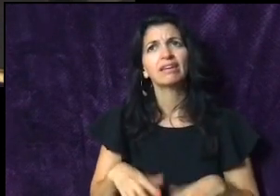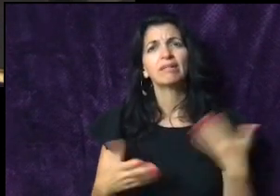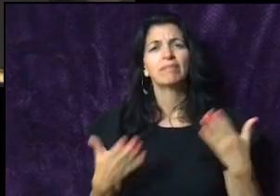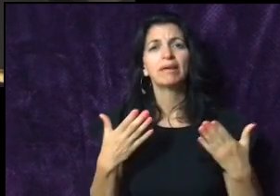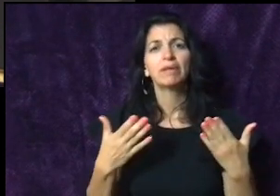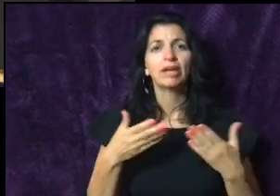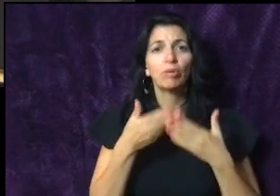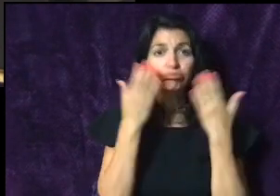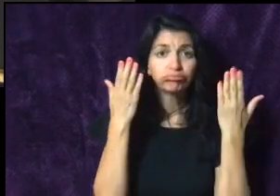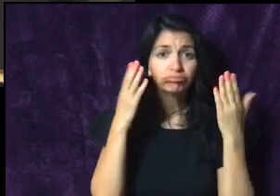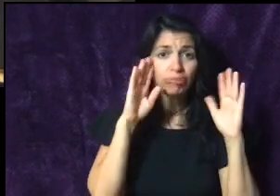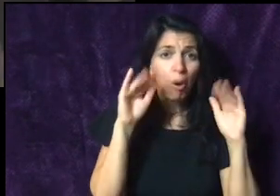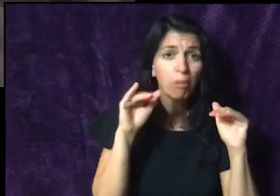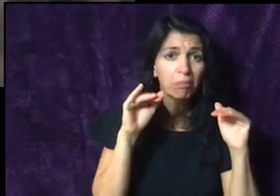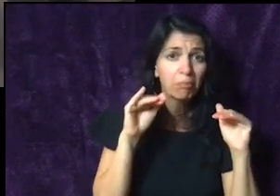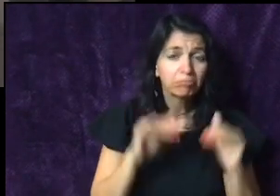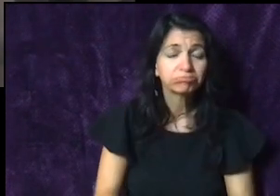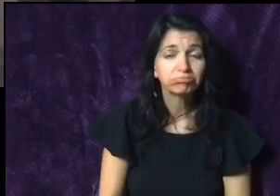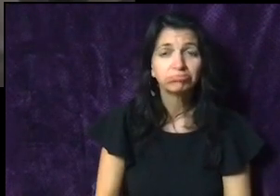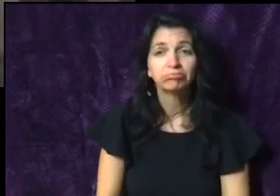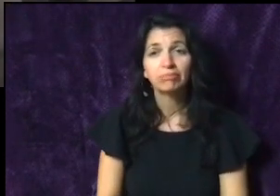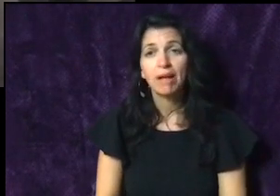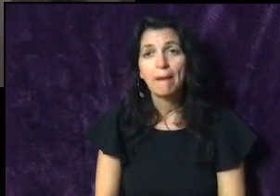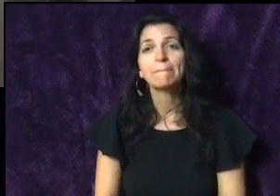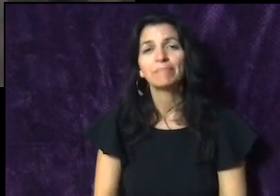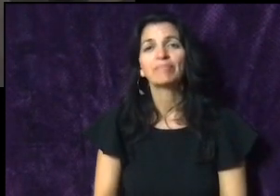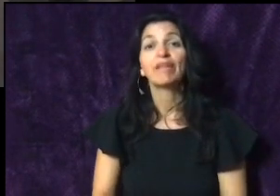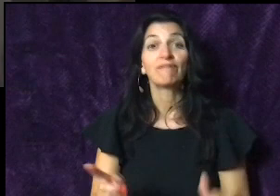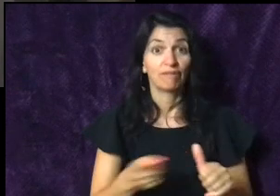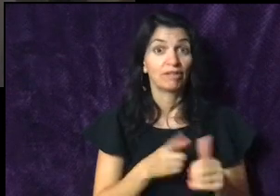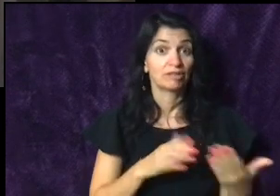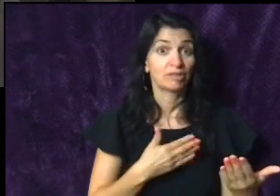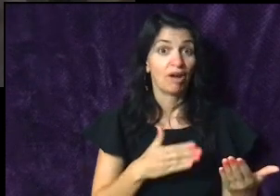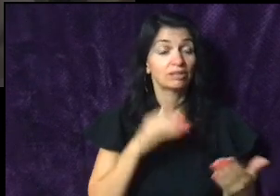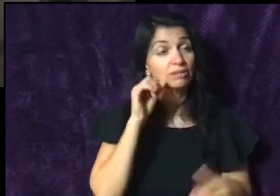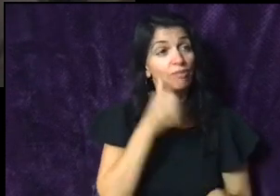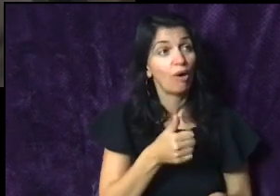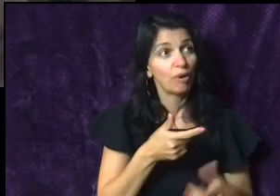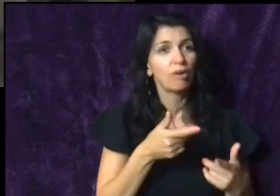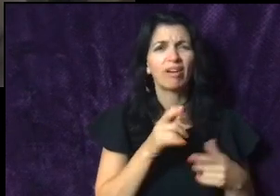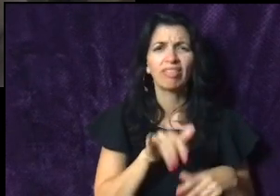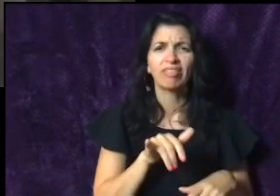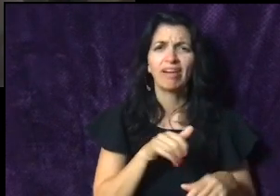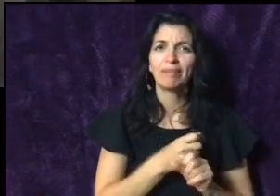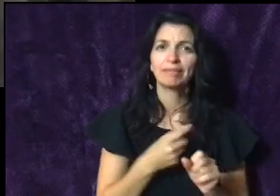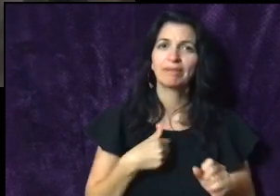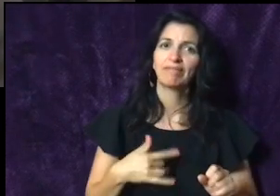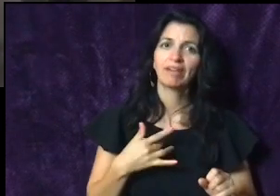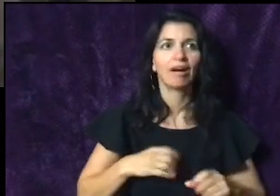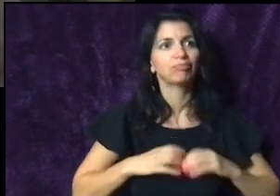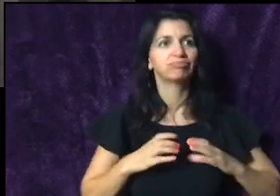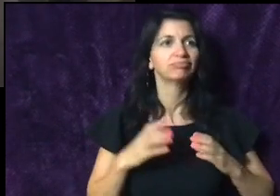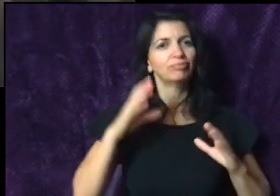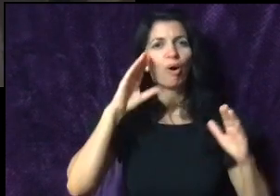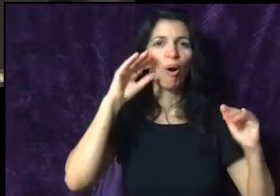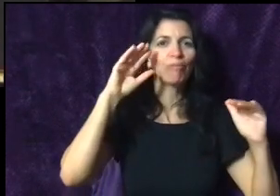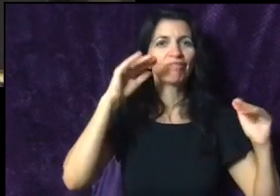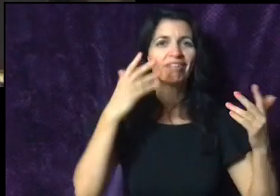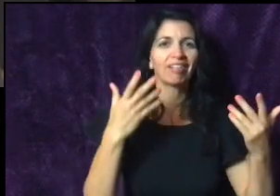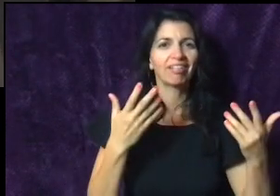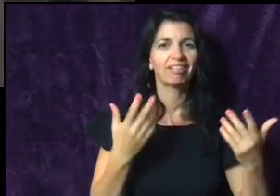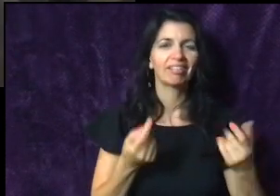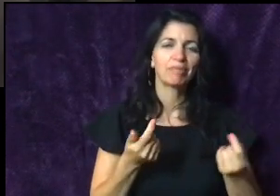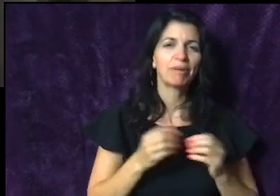maybe hopeless. And the first melody, the Tomorrow melody, makes me feel a little bit more hopeful, makes me